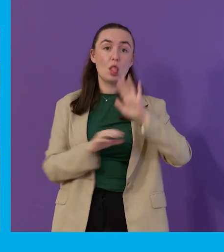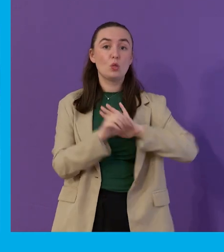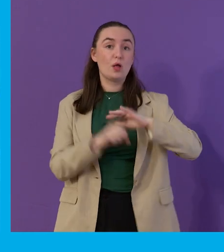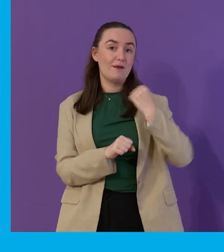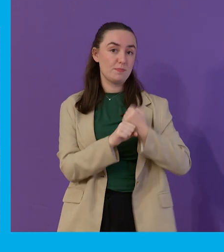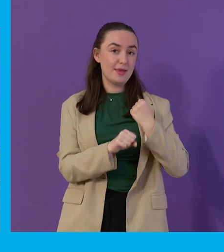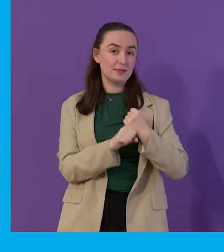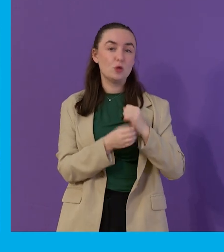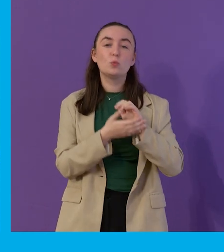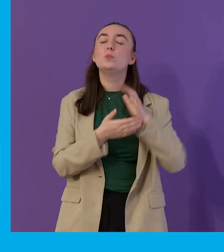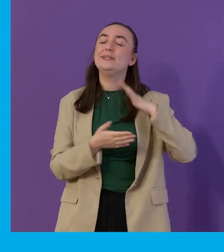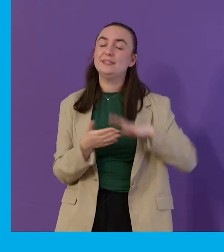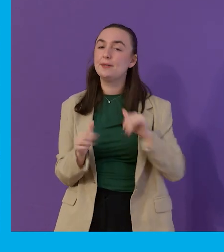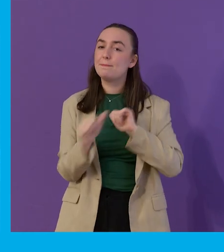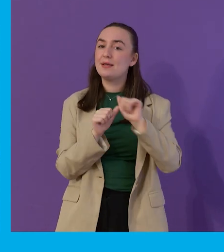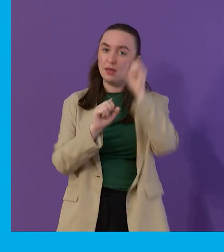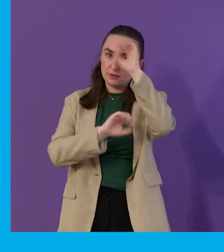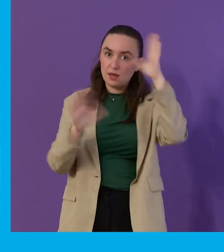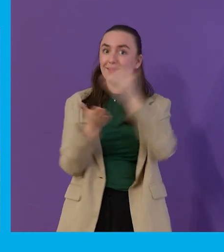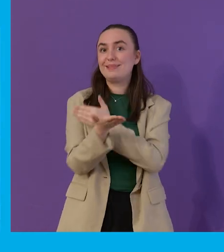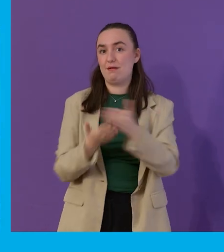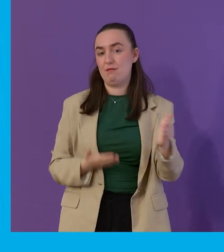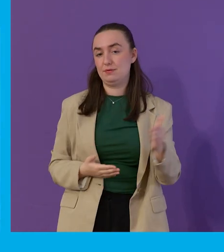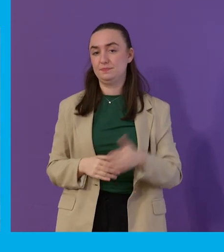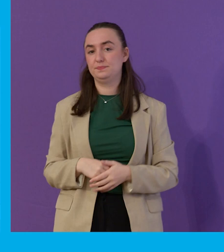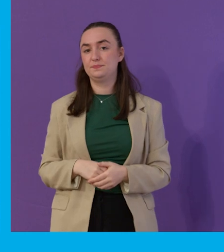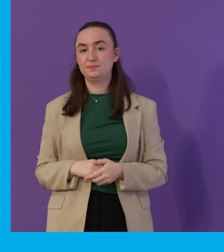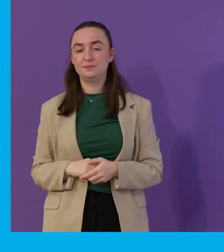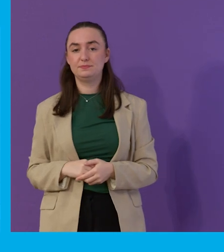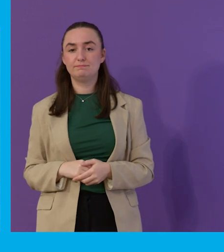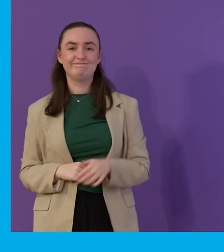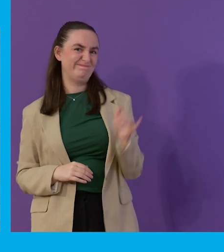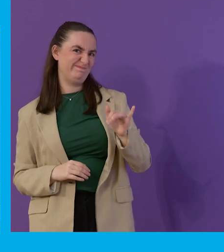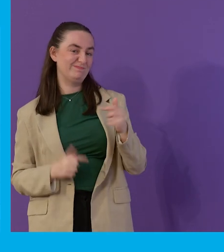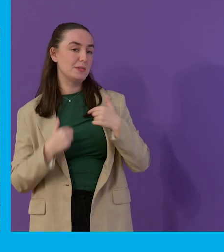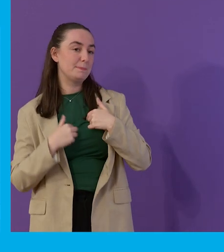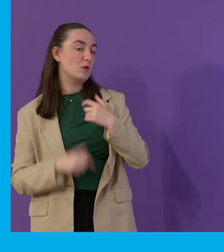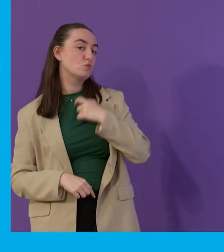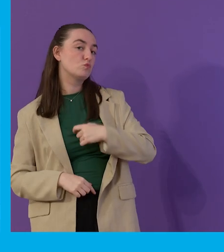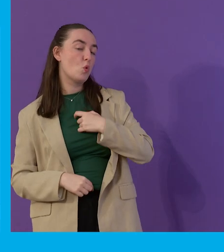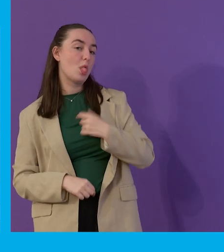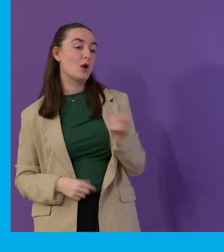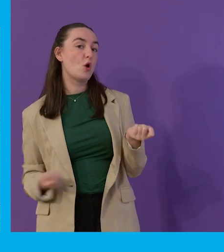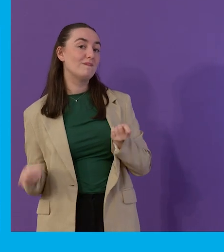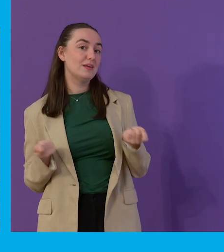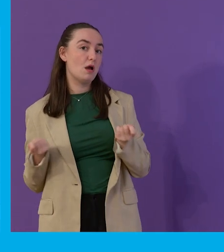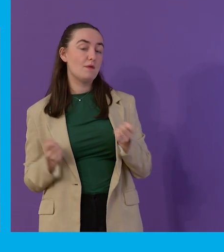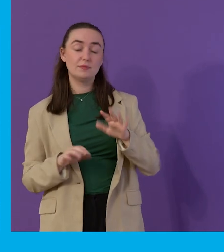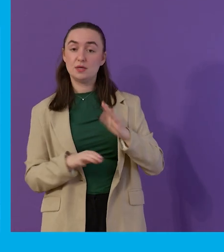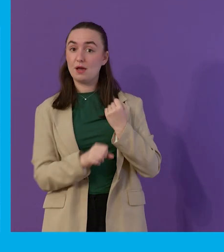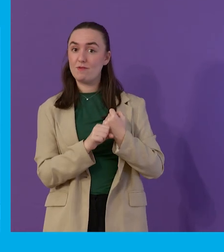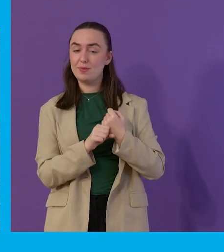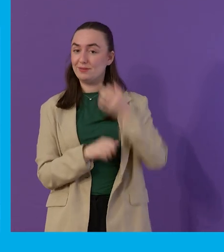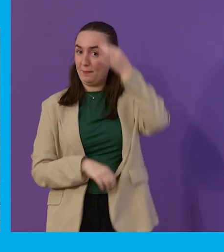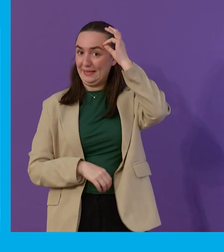vision than the one we have at the moment. Yeah, something I noticed being in the role as convener or being on this committee, the local government committee,